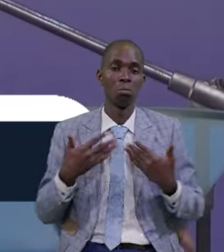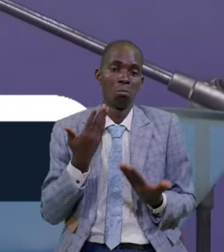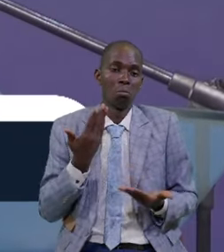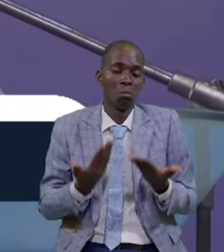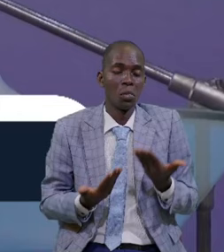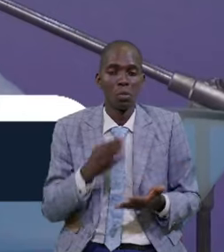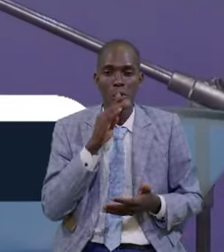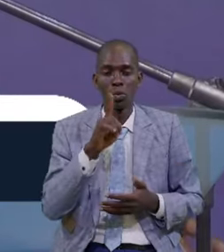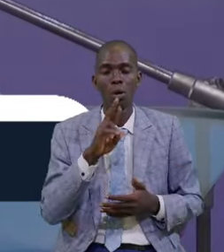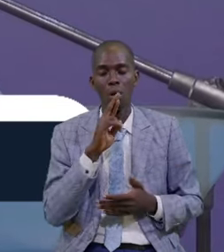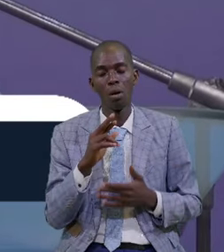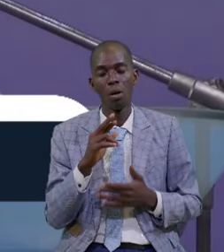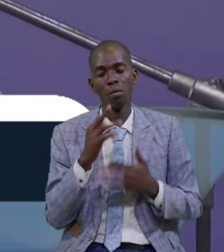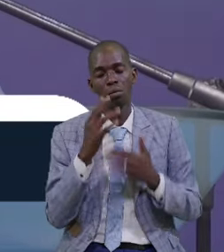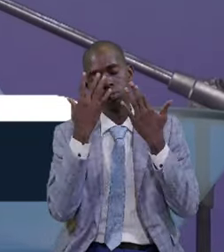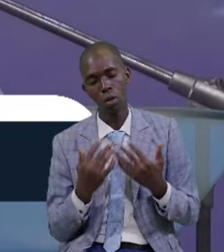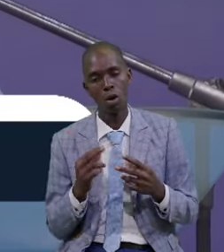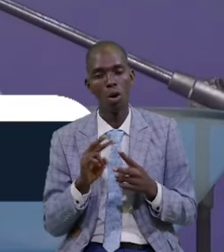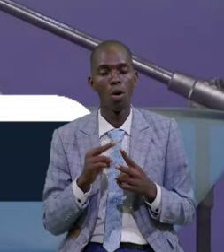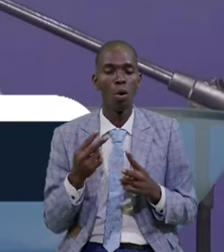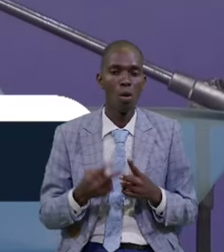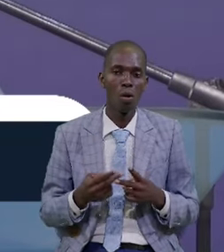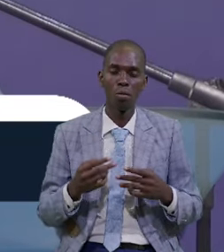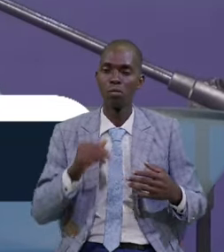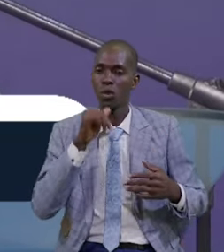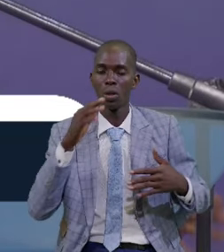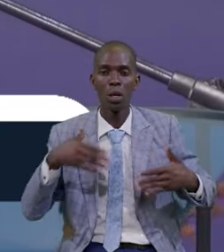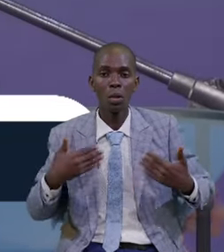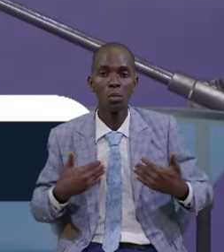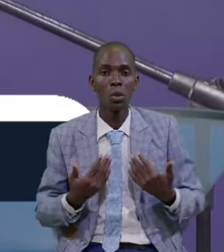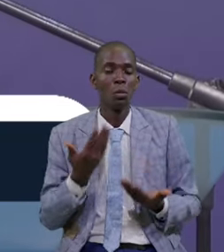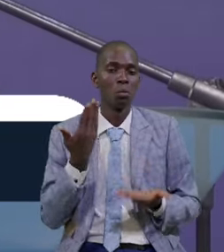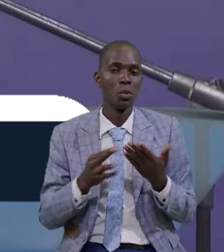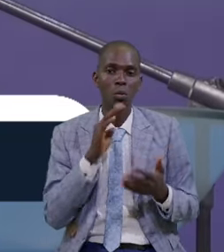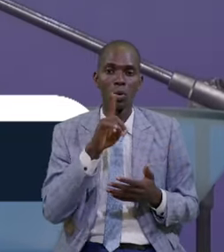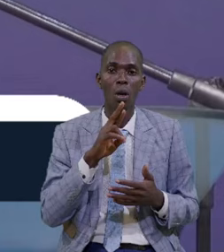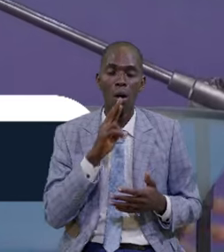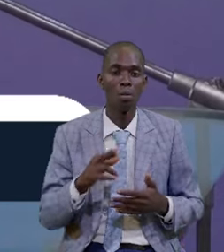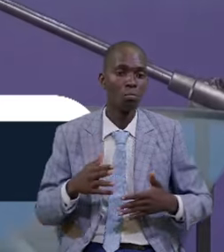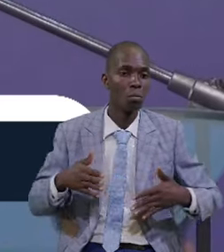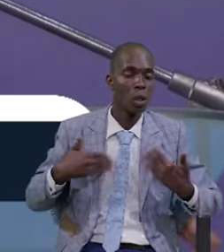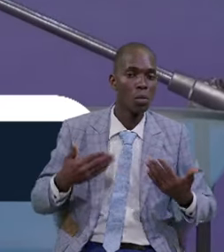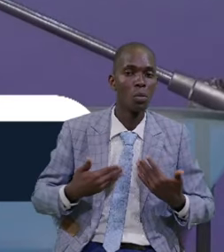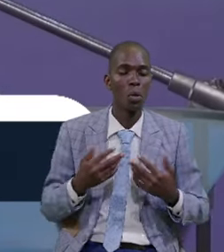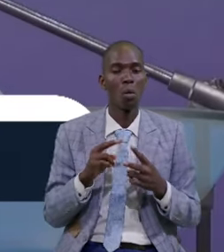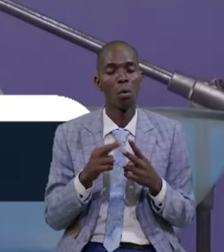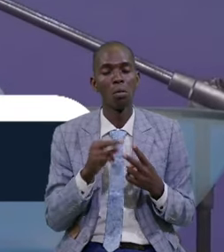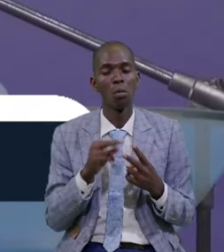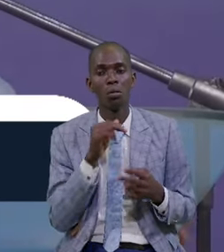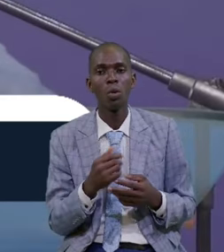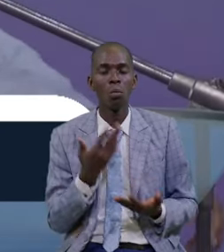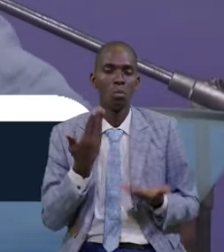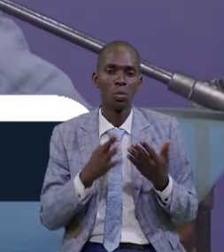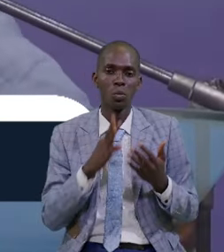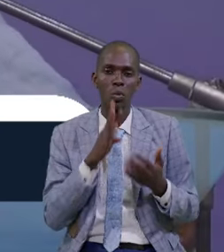sad or sorrowful, whether you are glad or happy, whether you are down